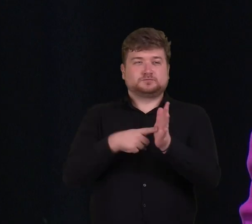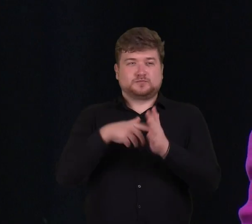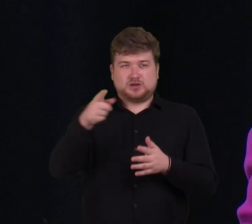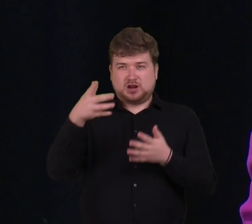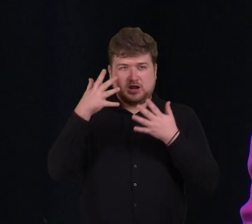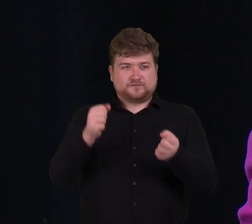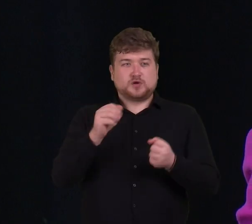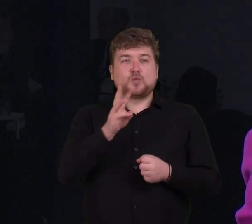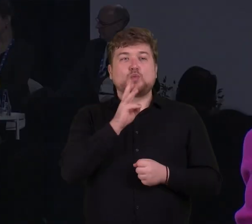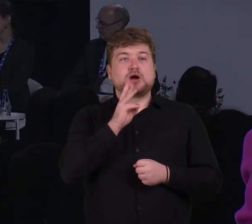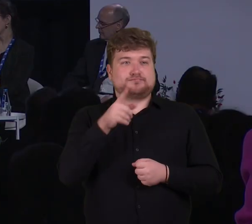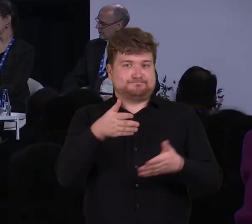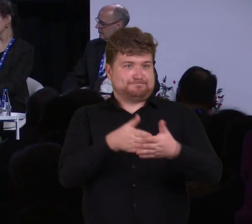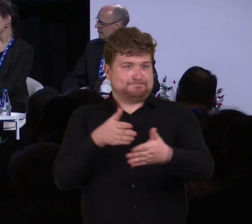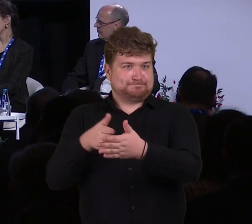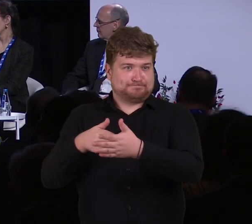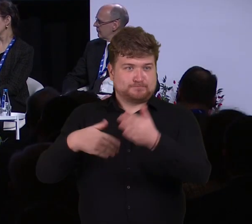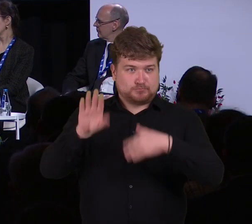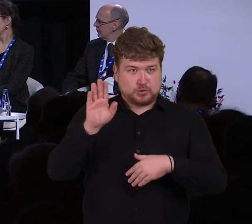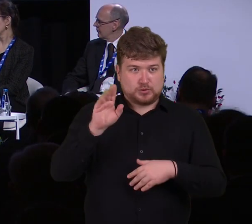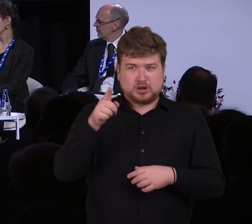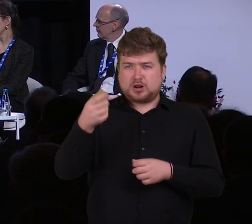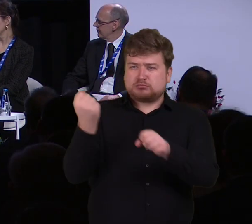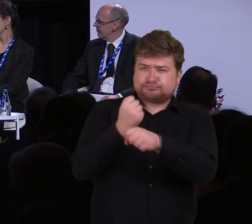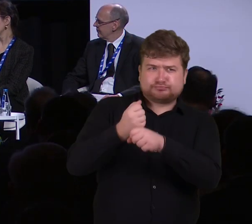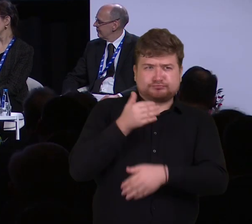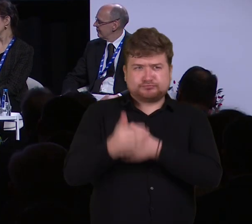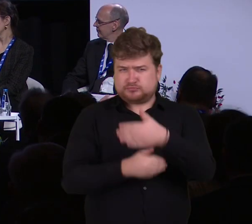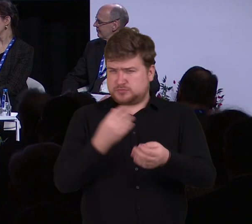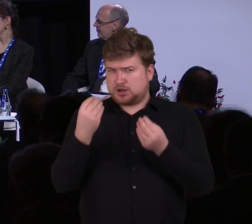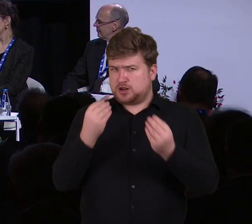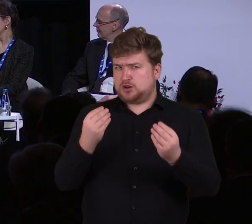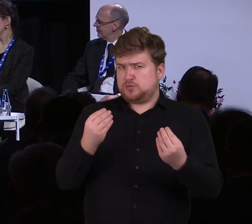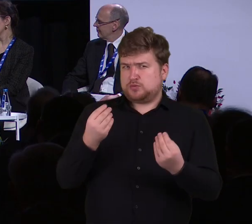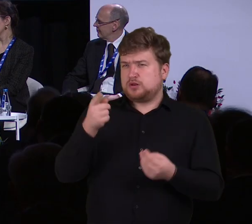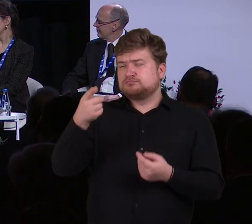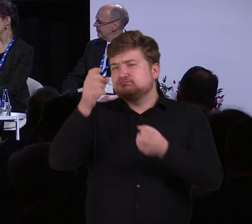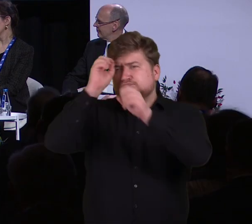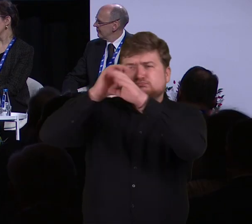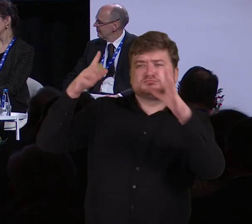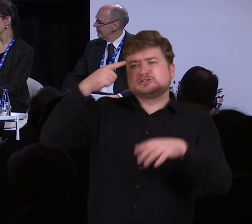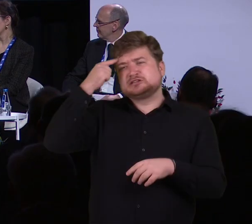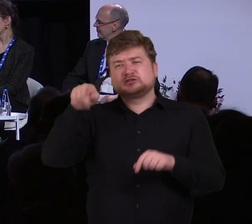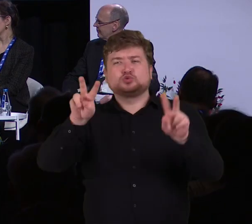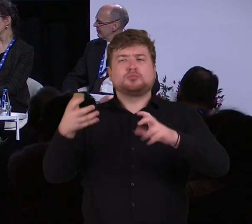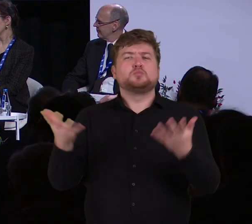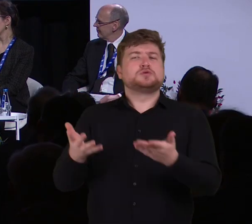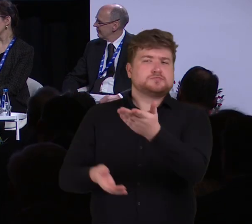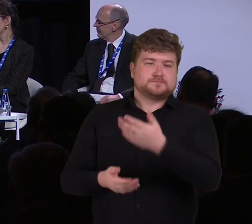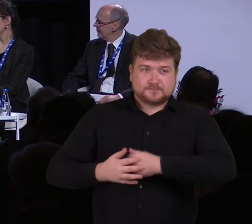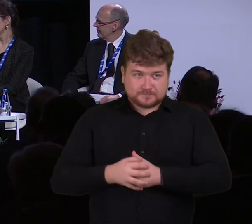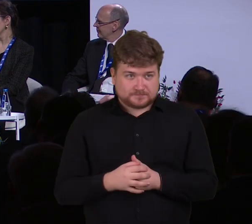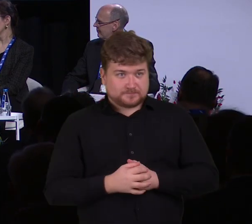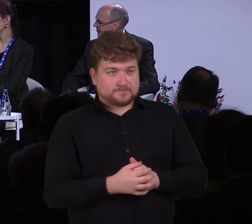in Portugal? Well, thank you. Good morning. It's a pleasure to be here and share the Portuguese experience in territorial approach